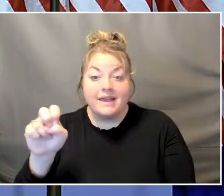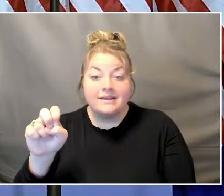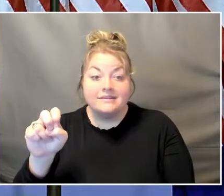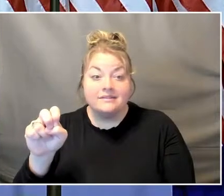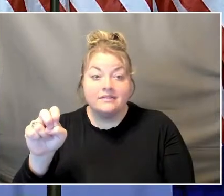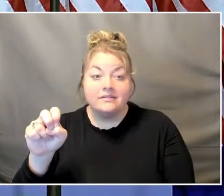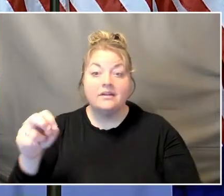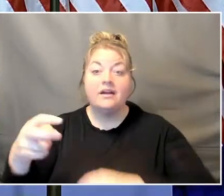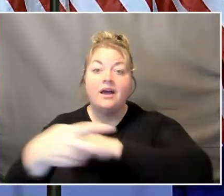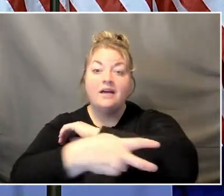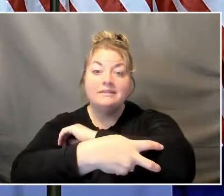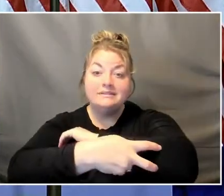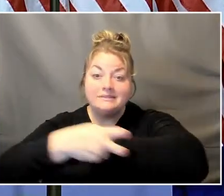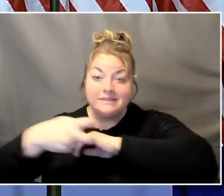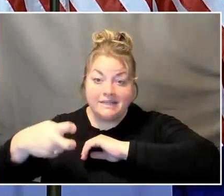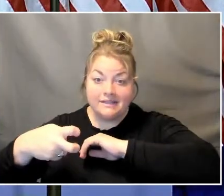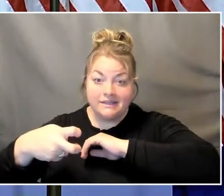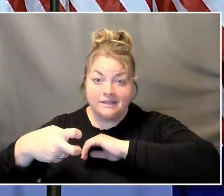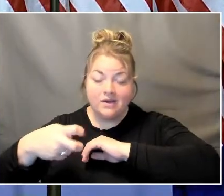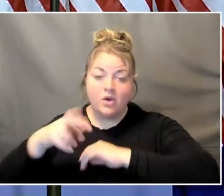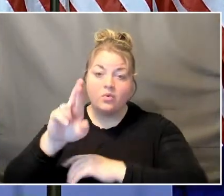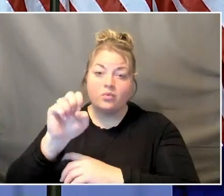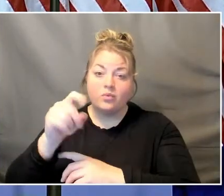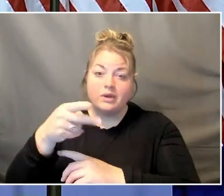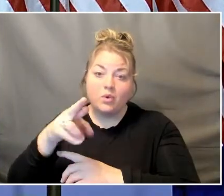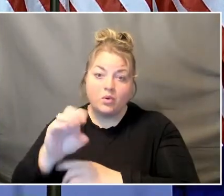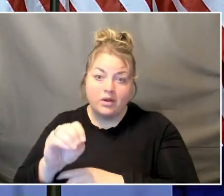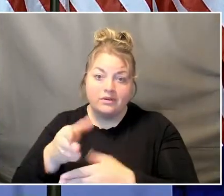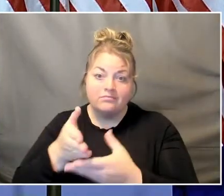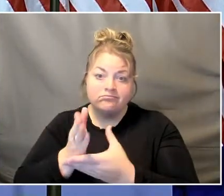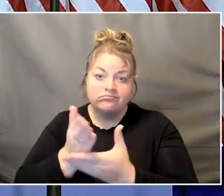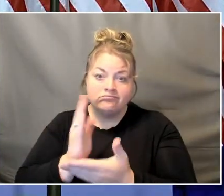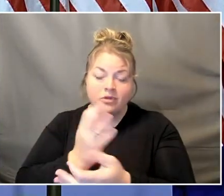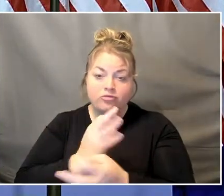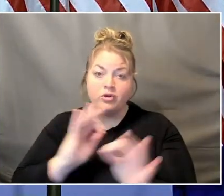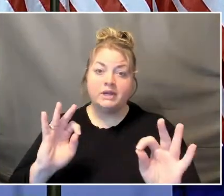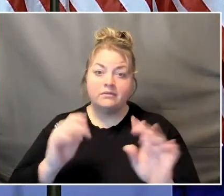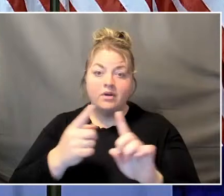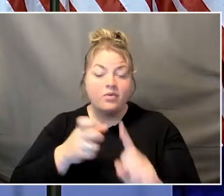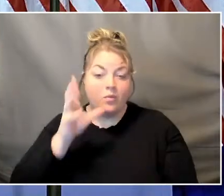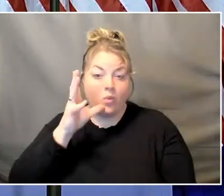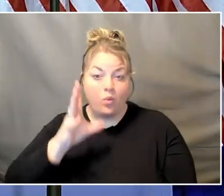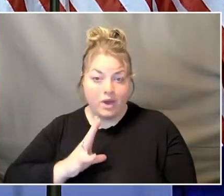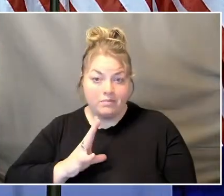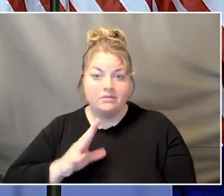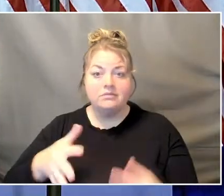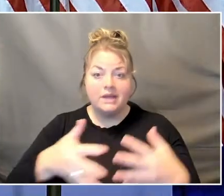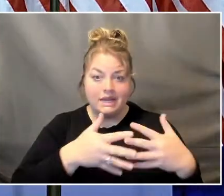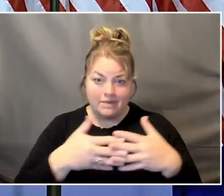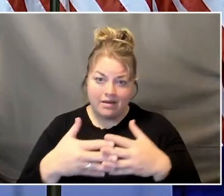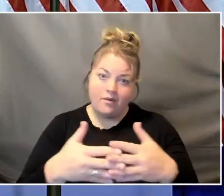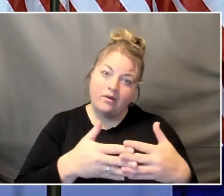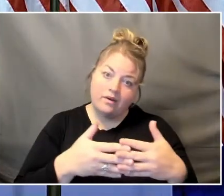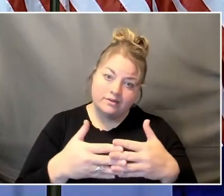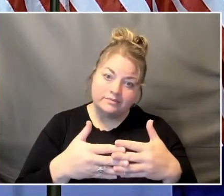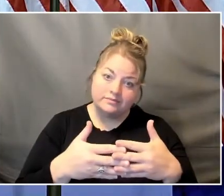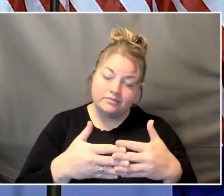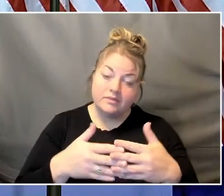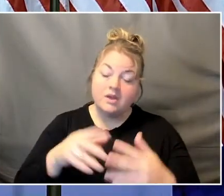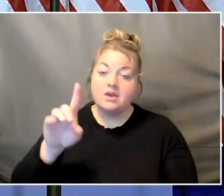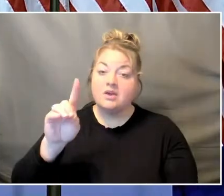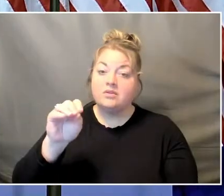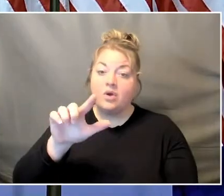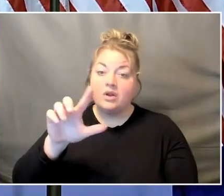stealing of reproductive freedom from the women of America, Donald